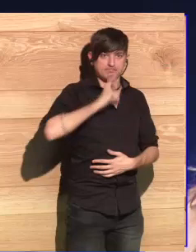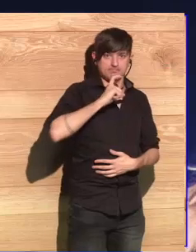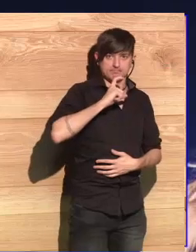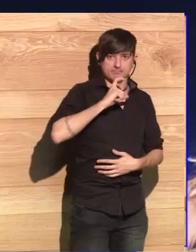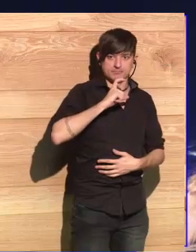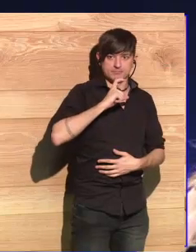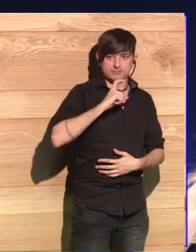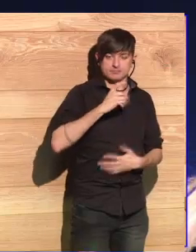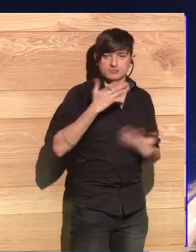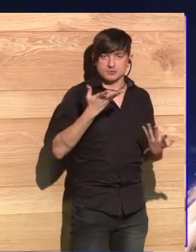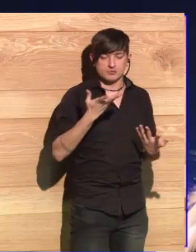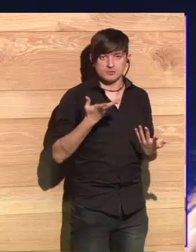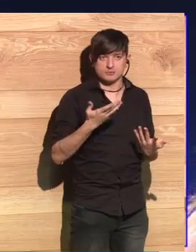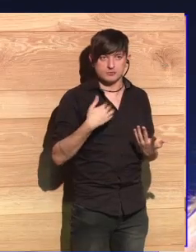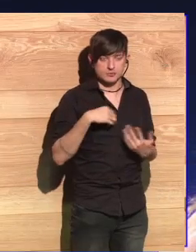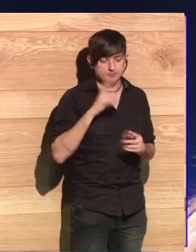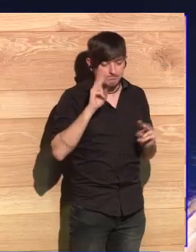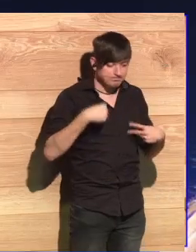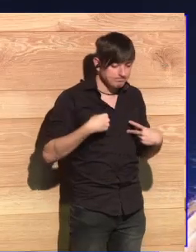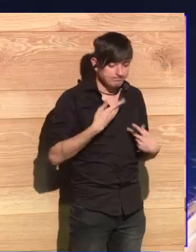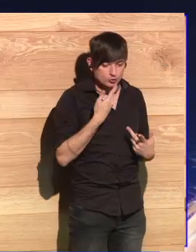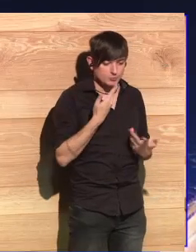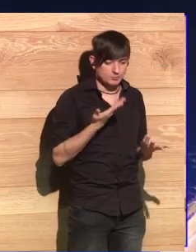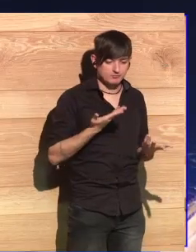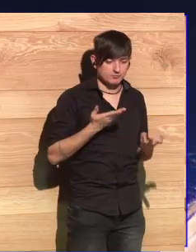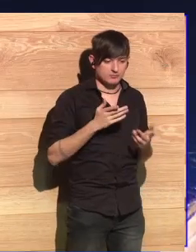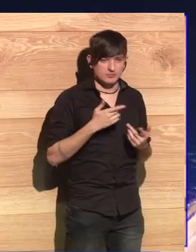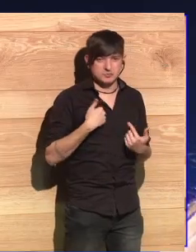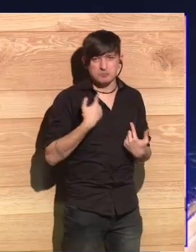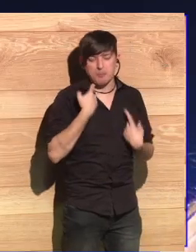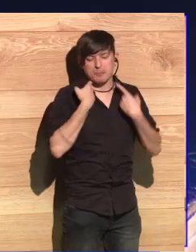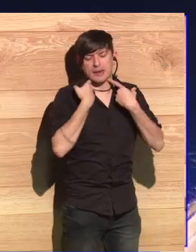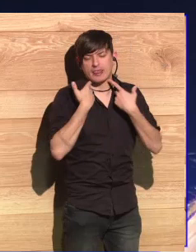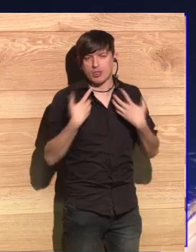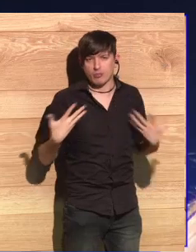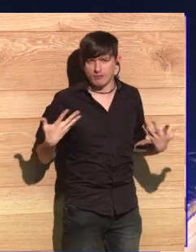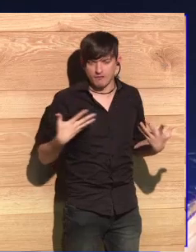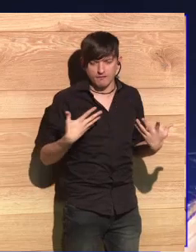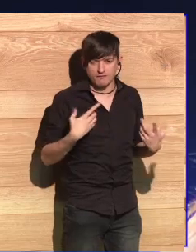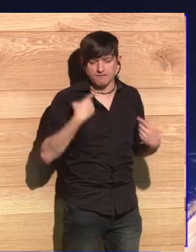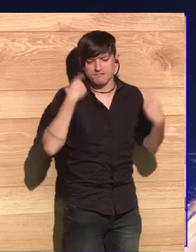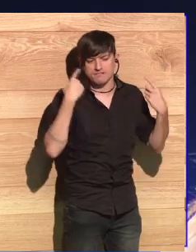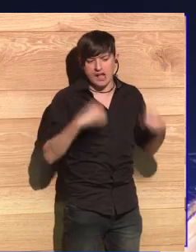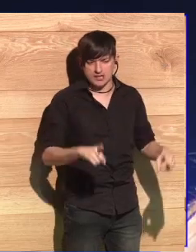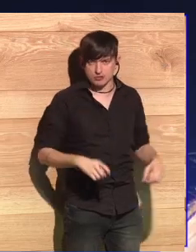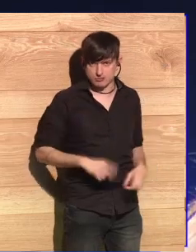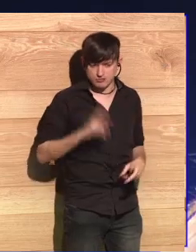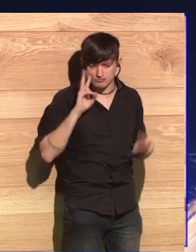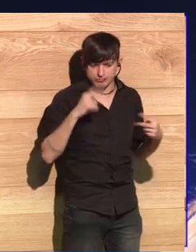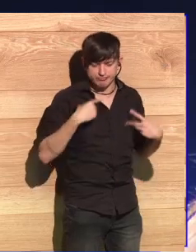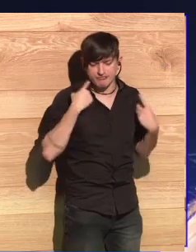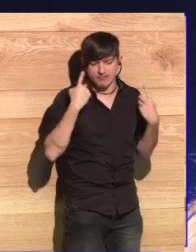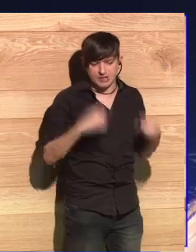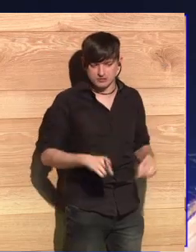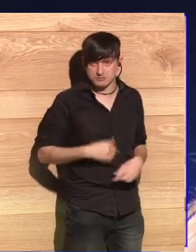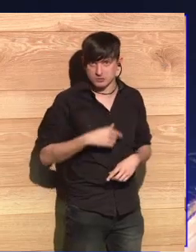loser in most other ways of life. But I said, well, if I can believe in myself, then someone will believe in me eventually, or I